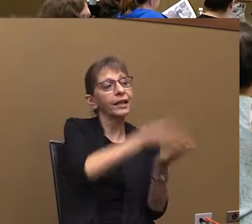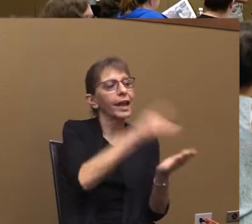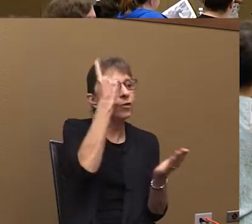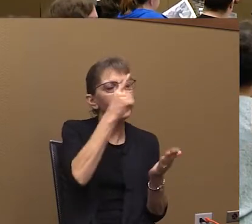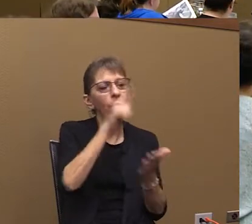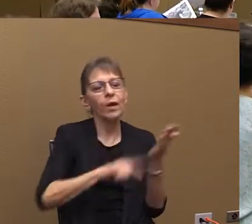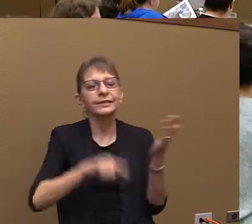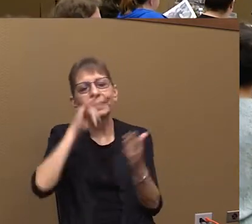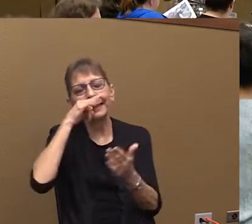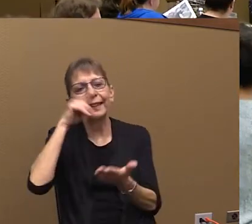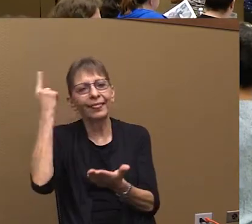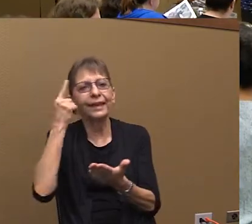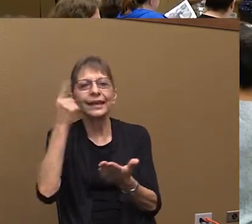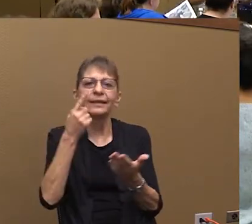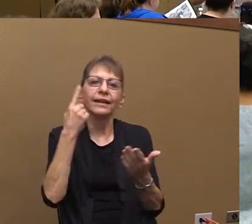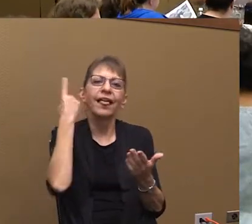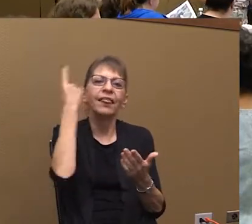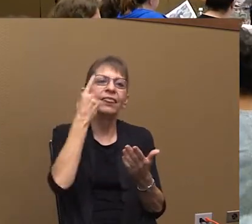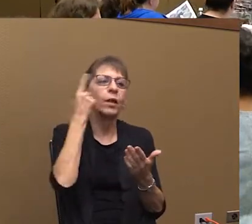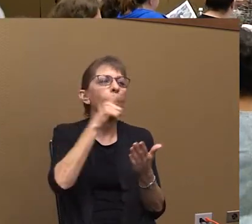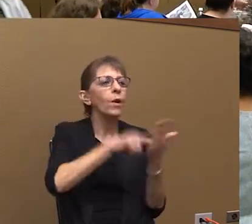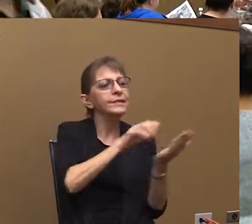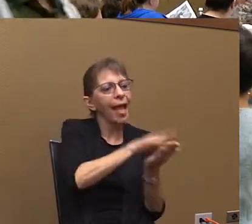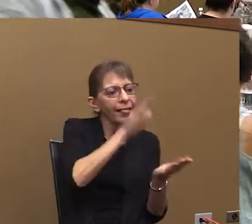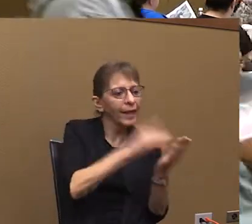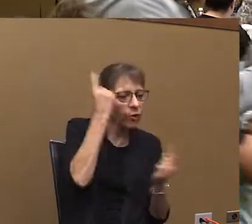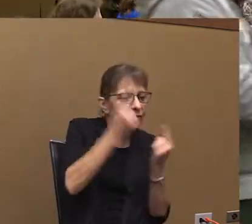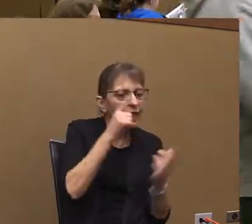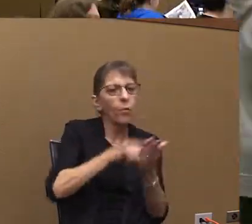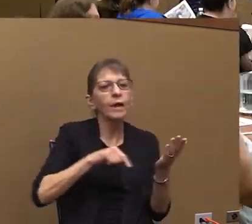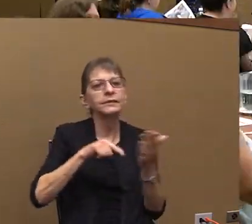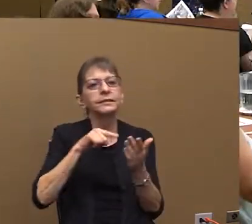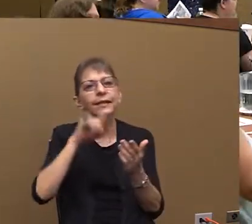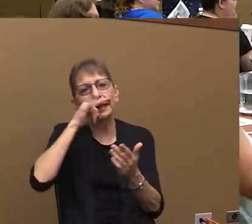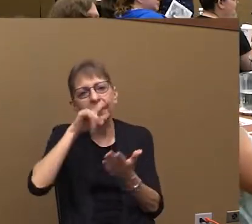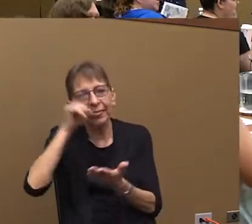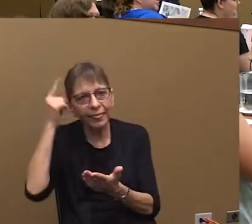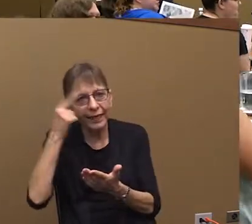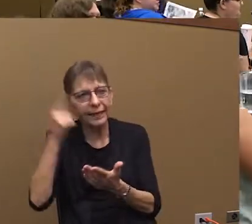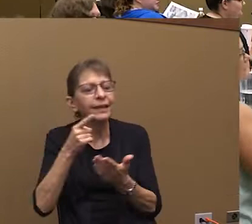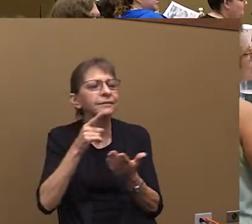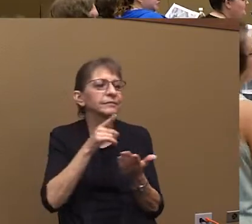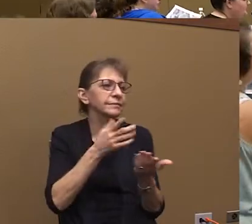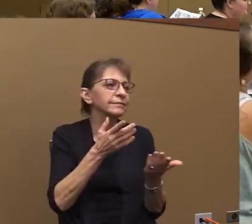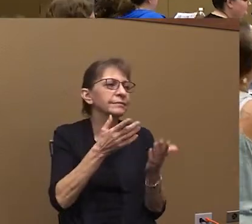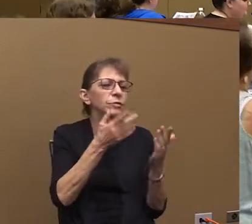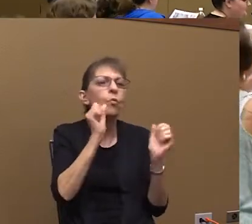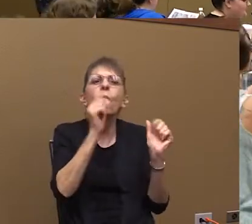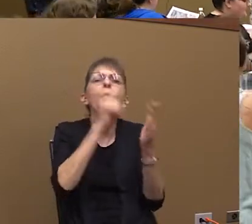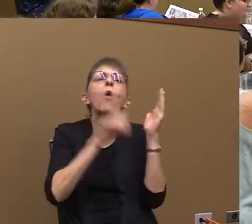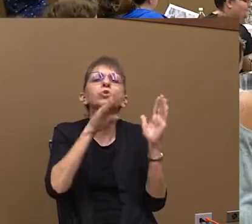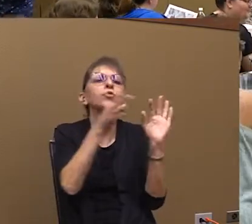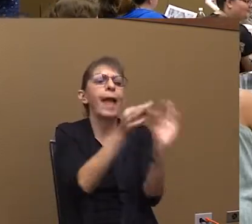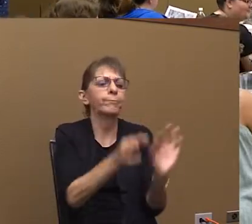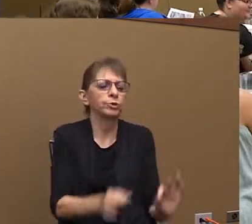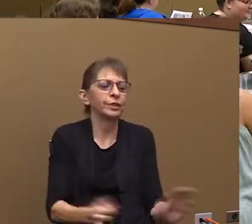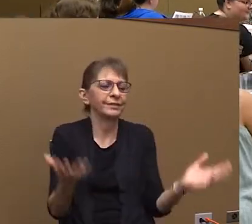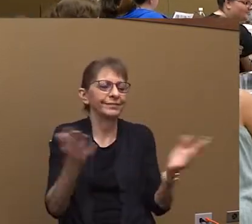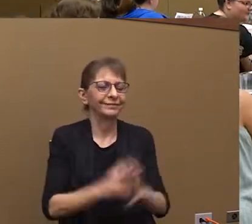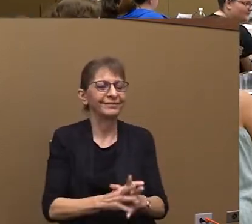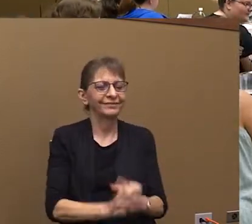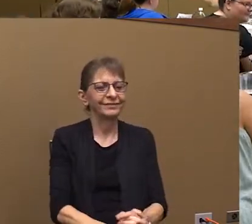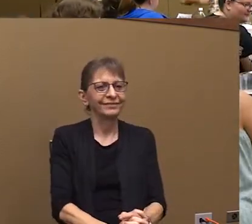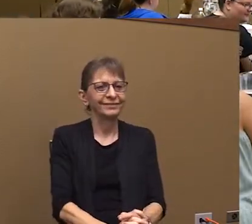So take a look and see what you might caption for this picture, either for the group